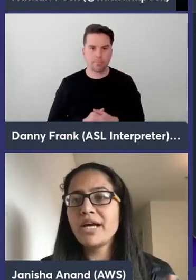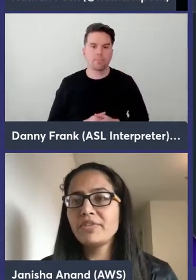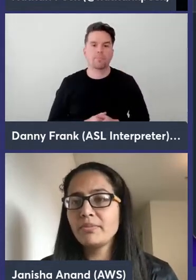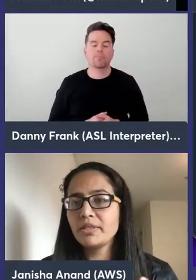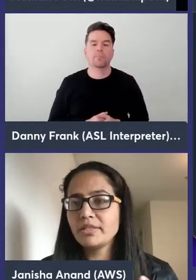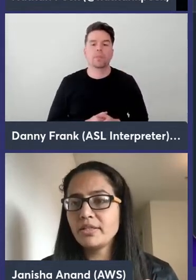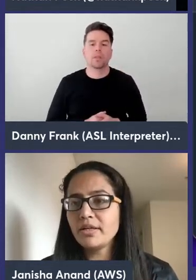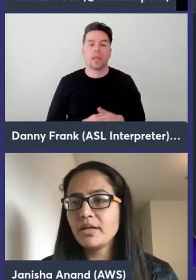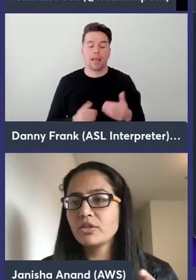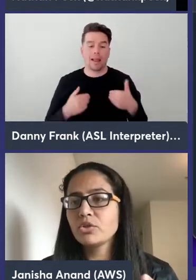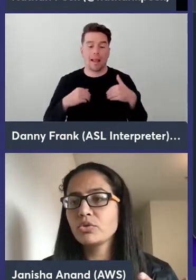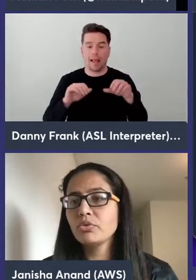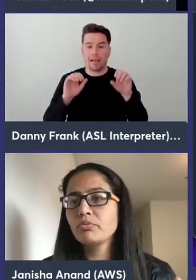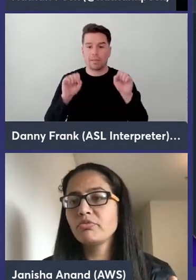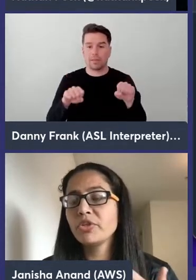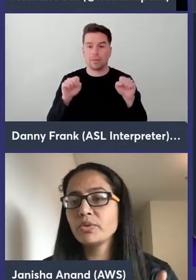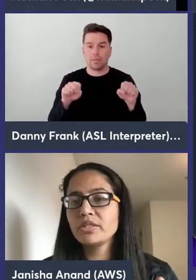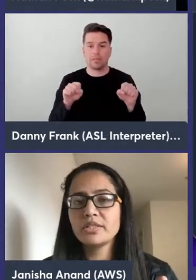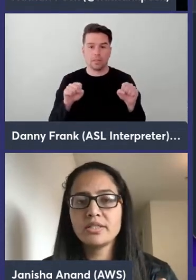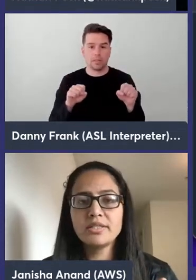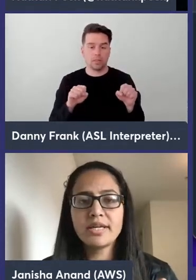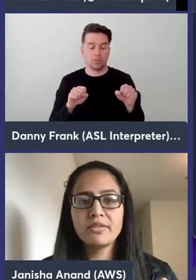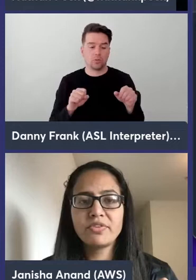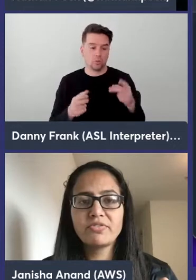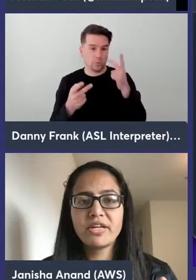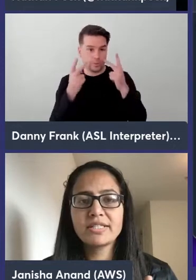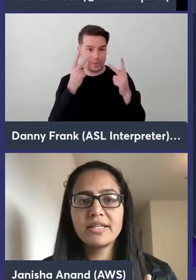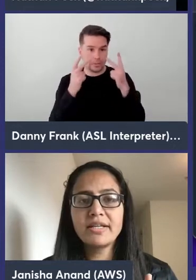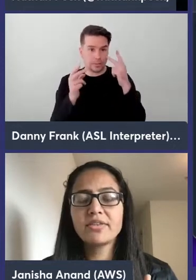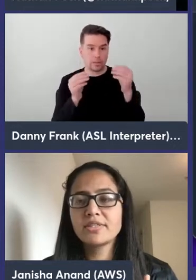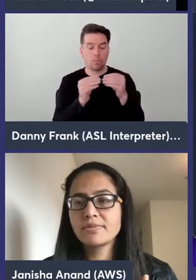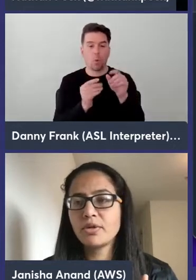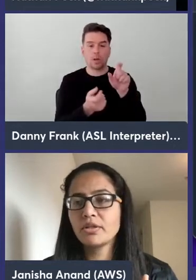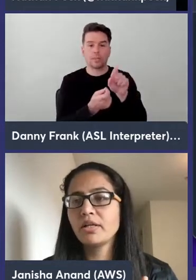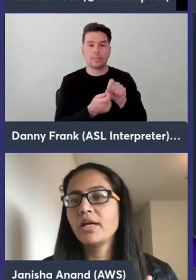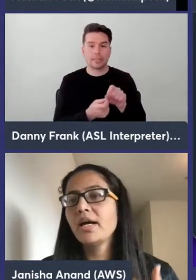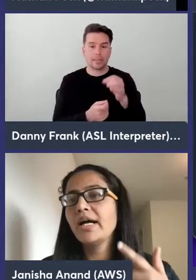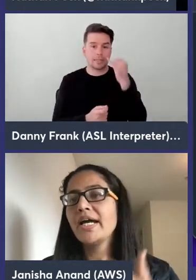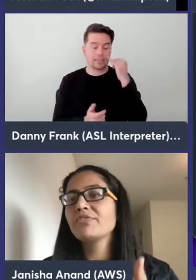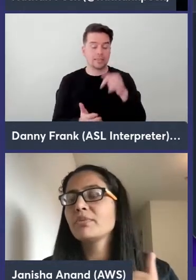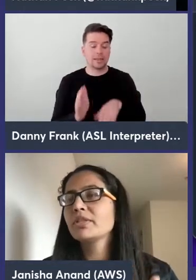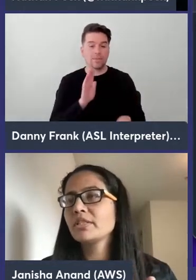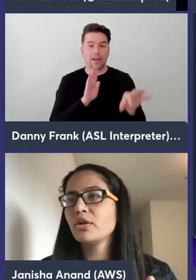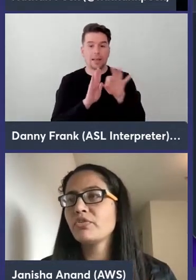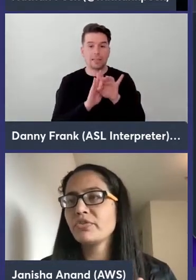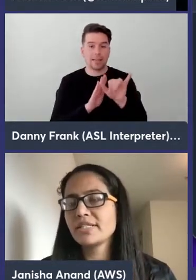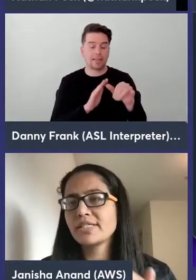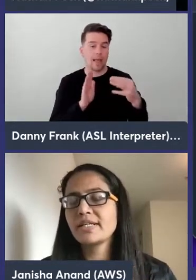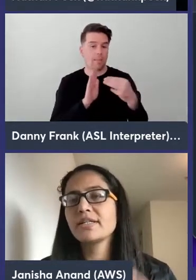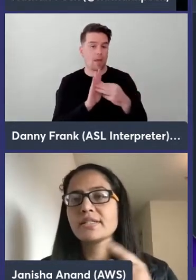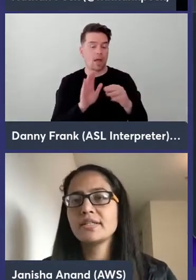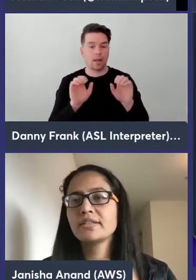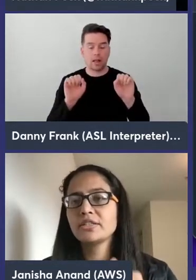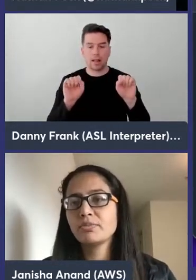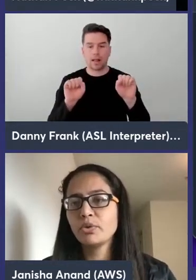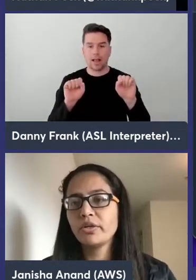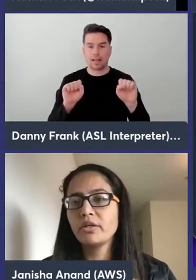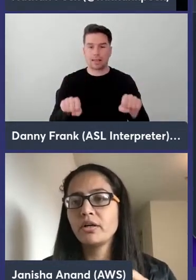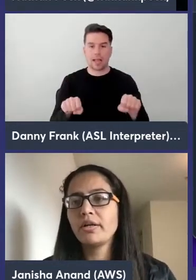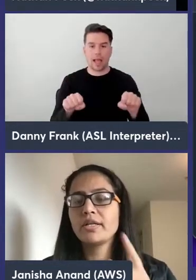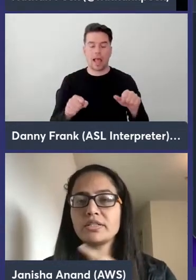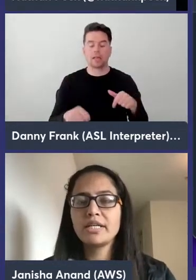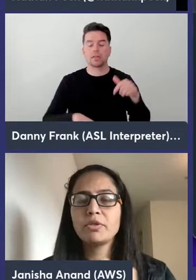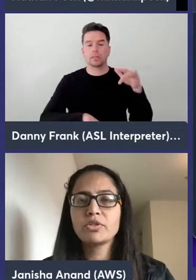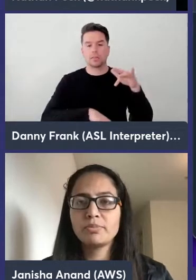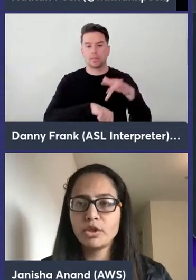I do have the ability to view the details. And if I select this model, I have the ability of, as I said, a single click deploy,